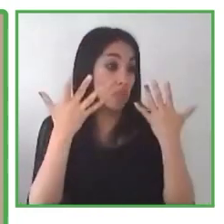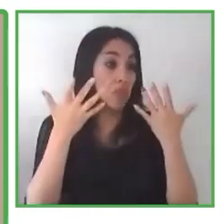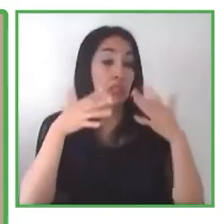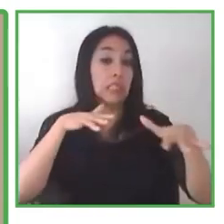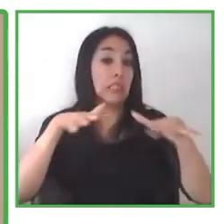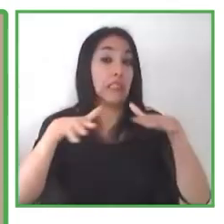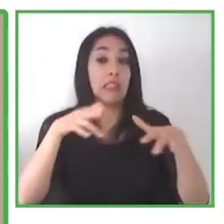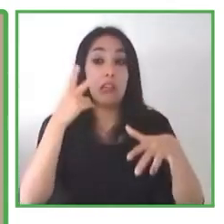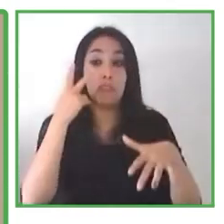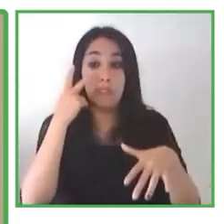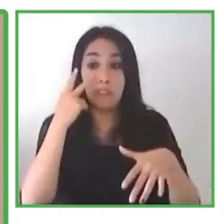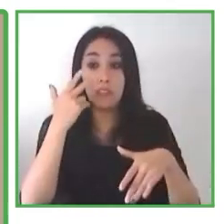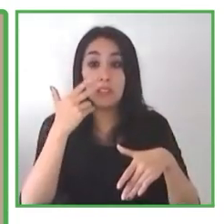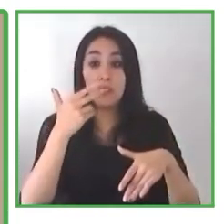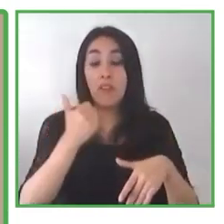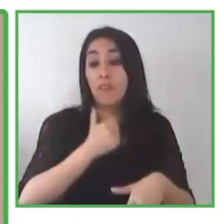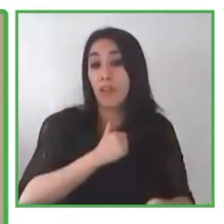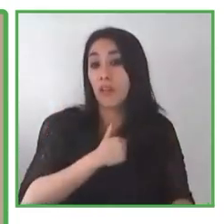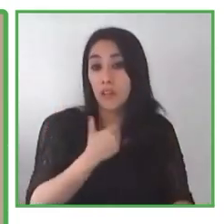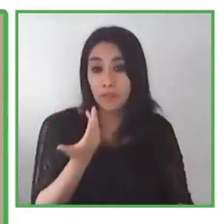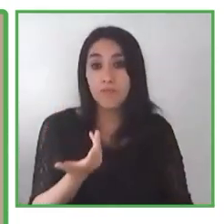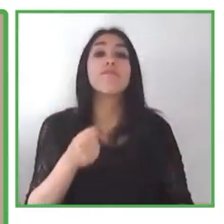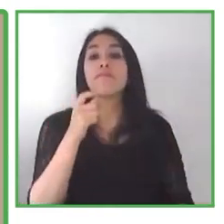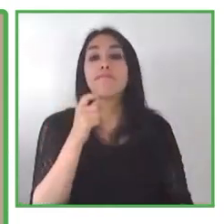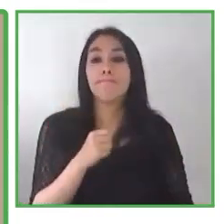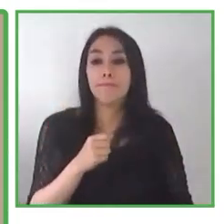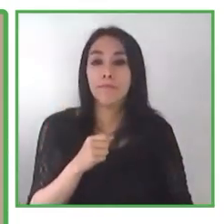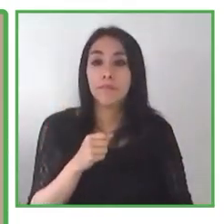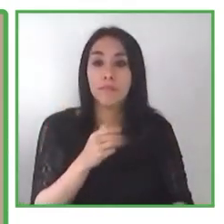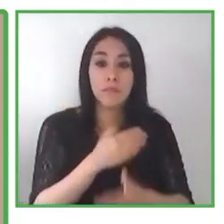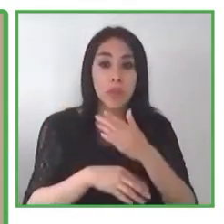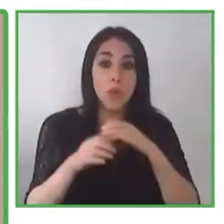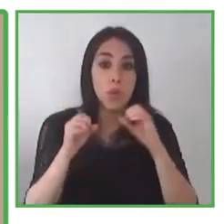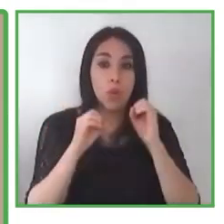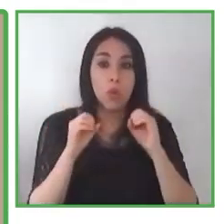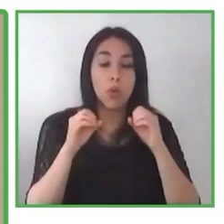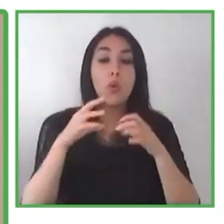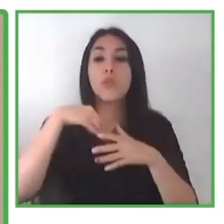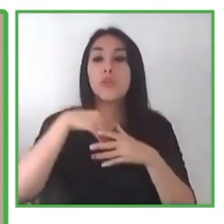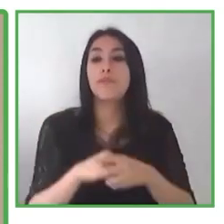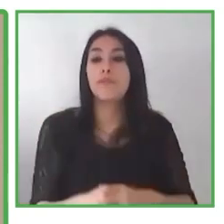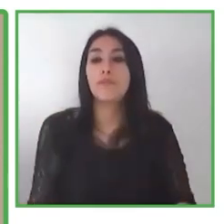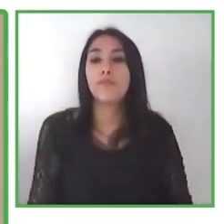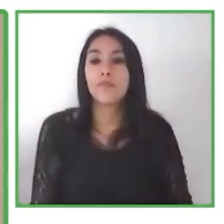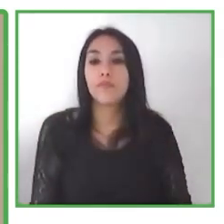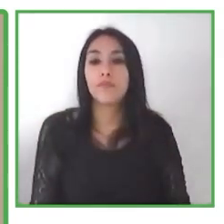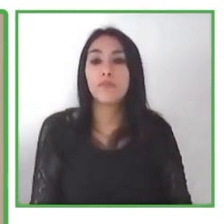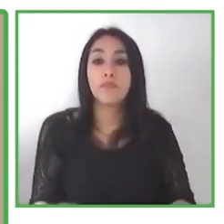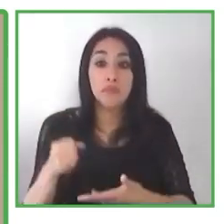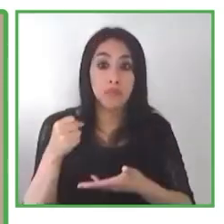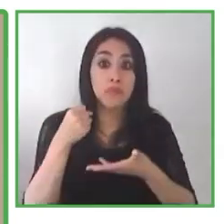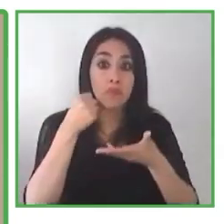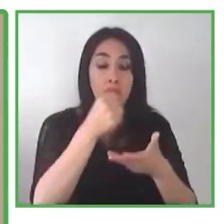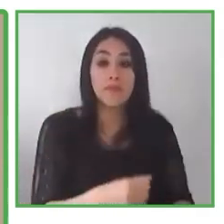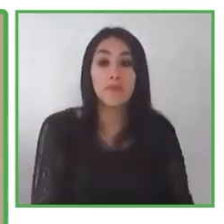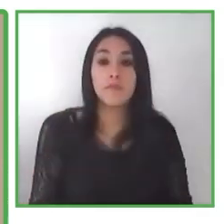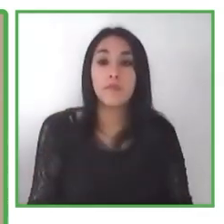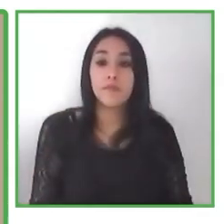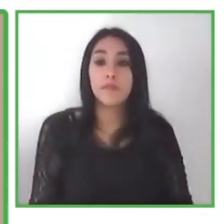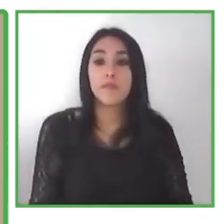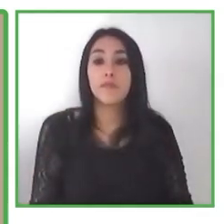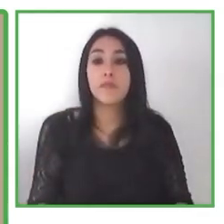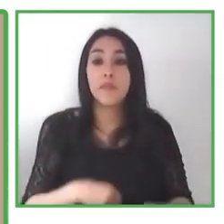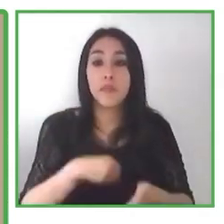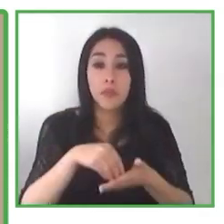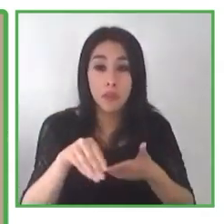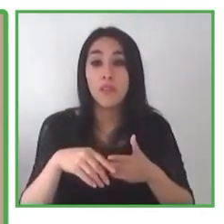that are not getting to the amount of people with disabilities hired. And there is a special fund that